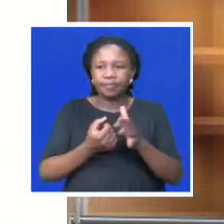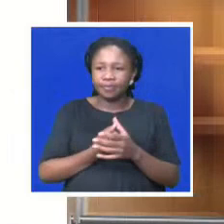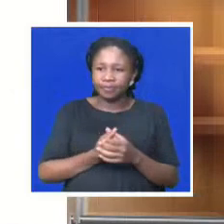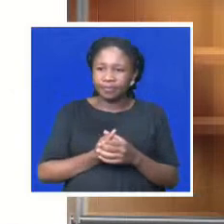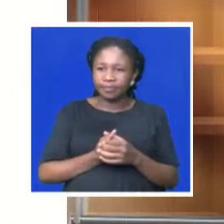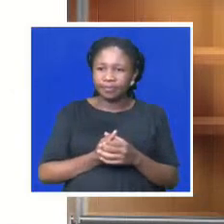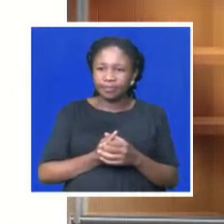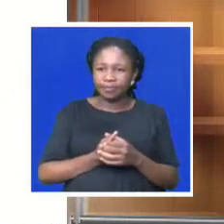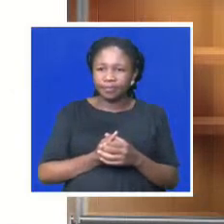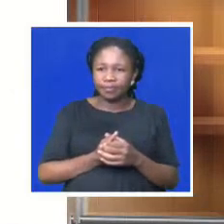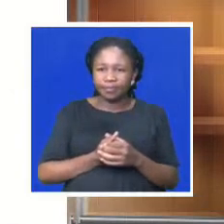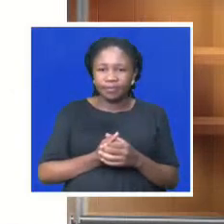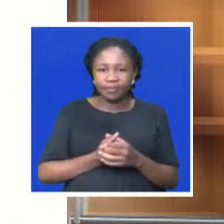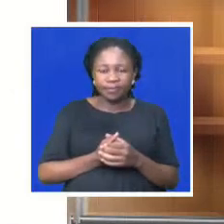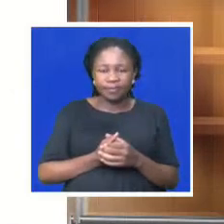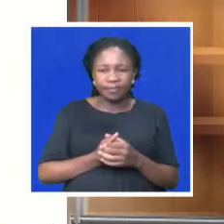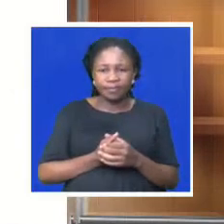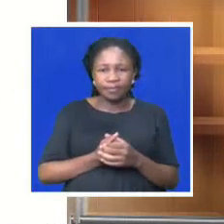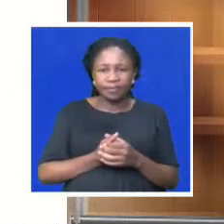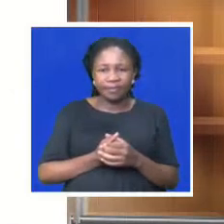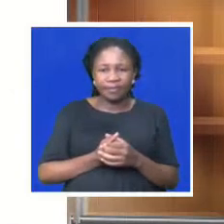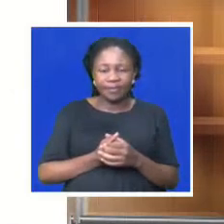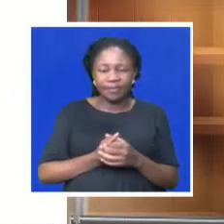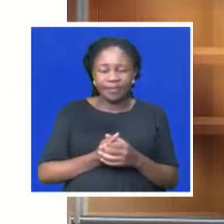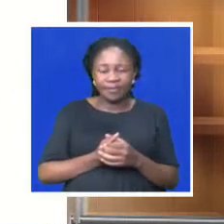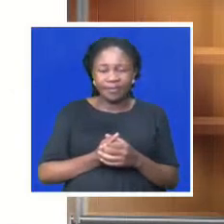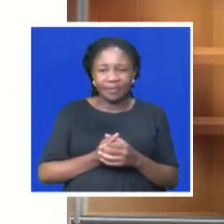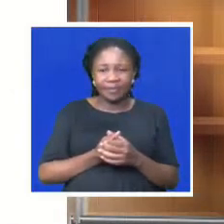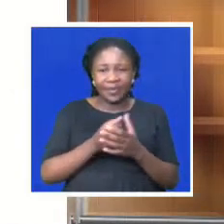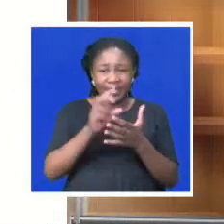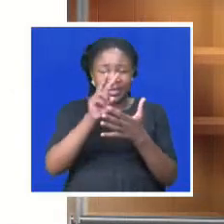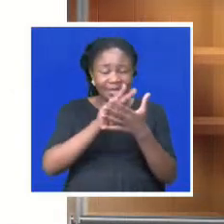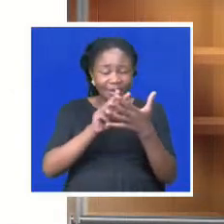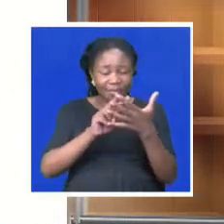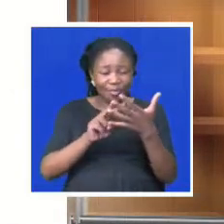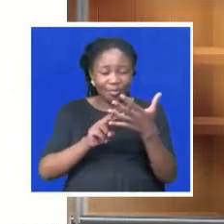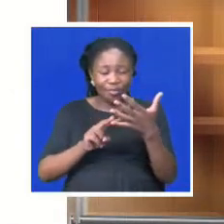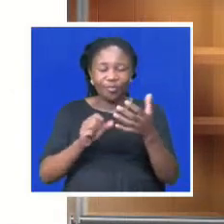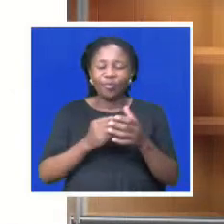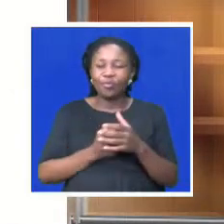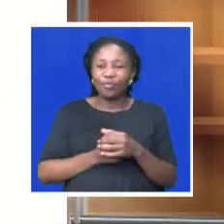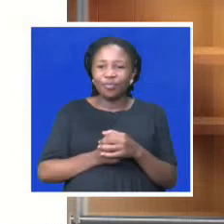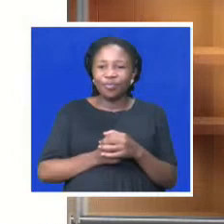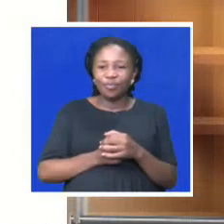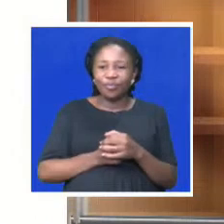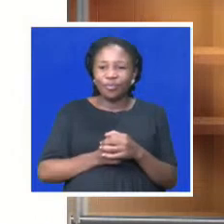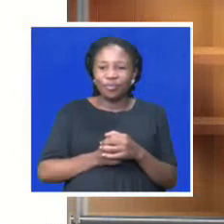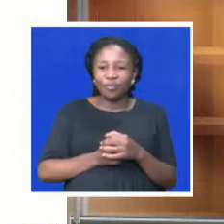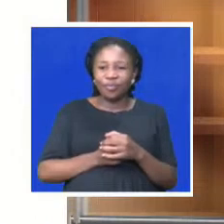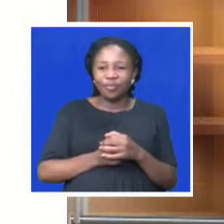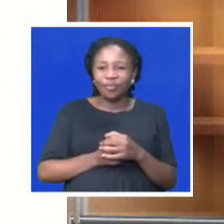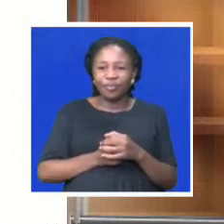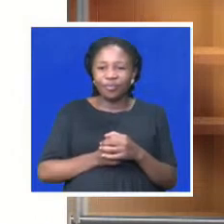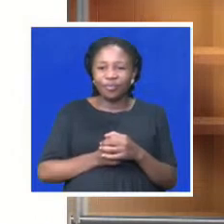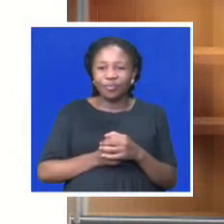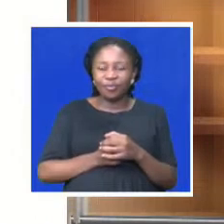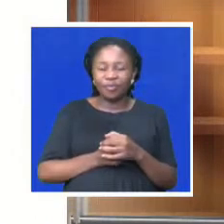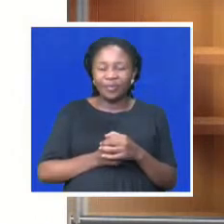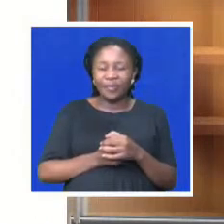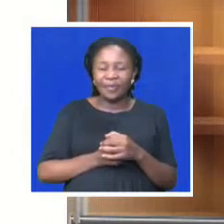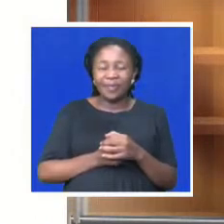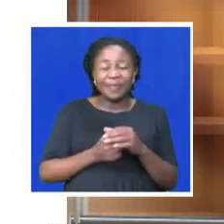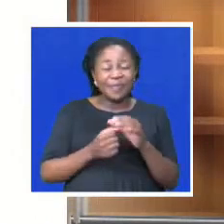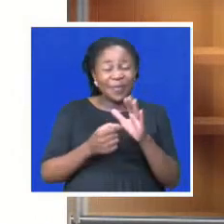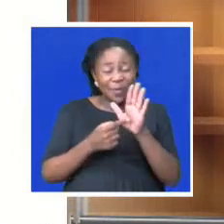Yes, dear Lena, at home, I hope you are looking. The water leaked. We can have